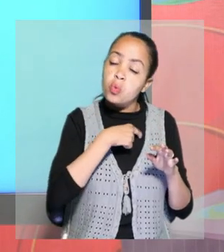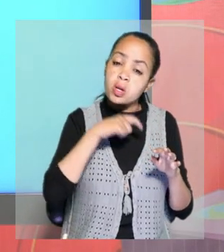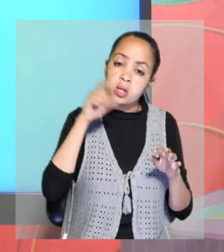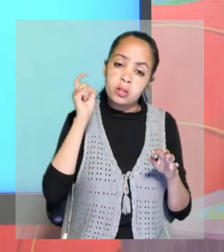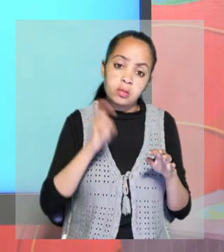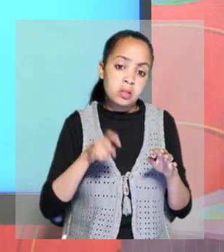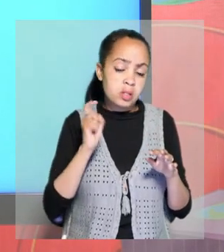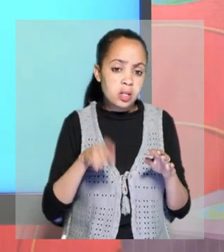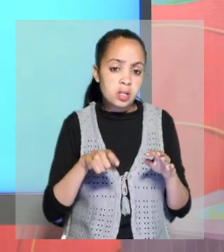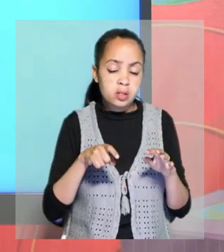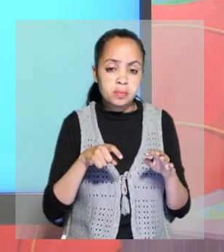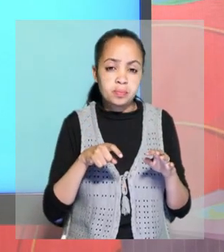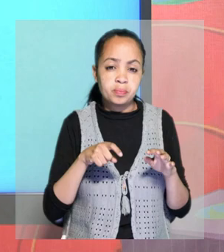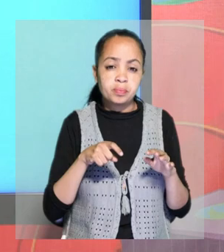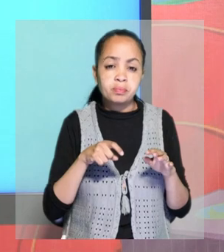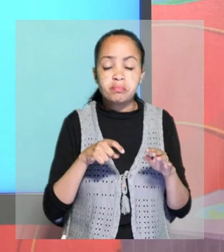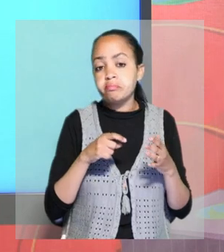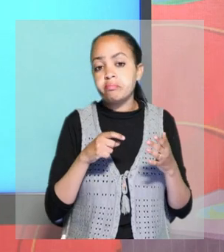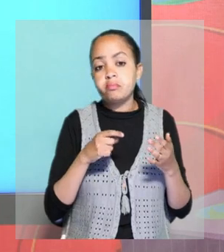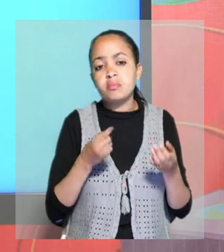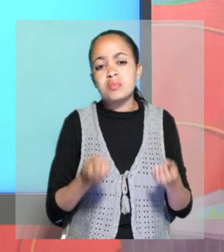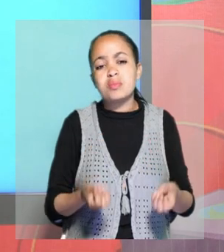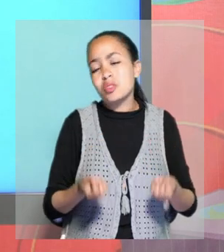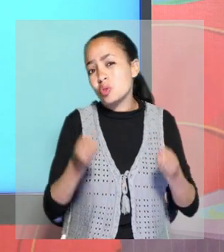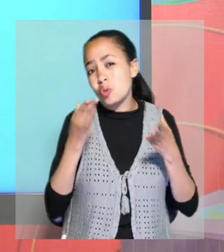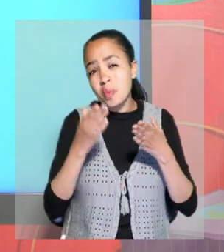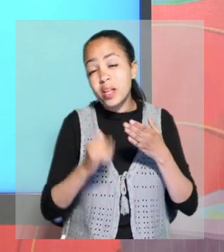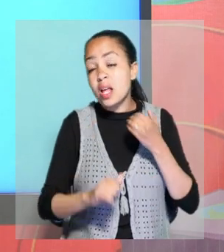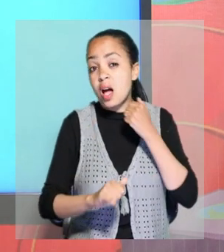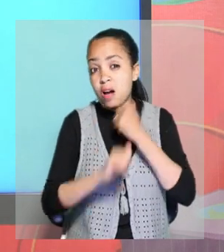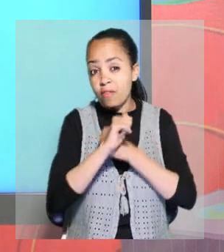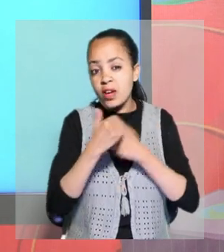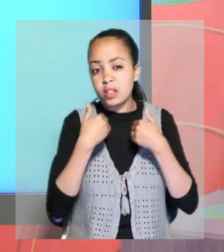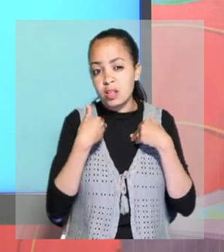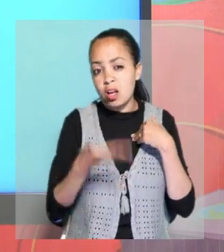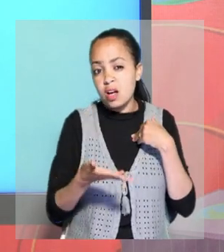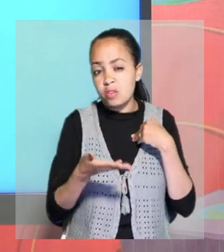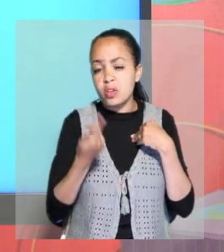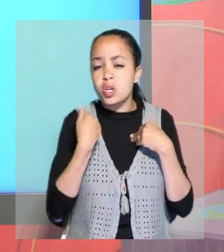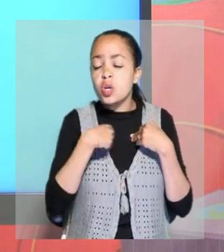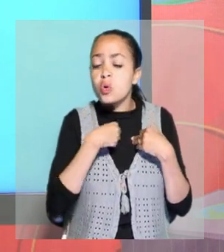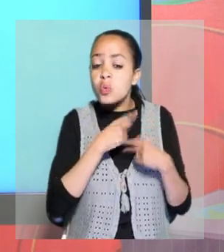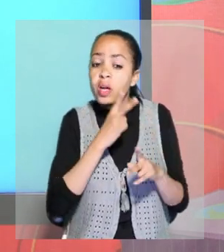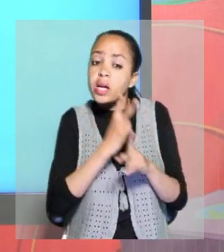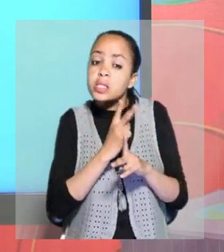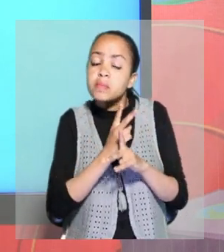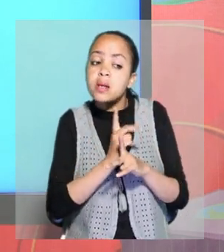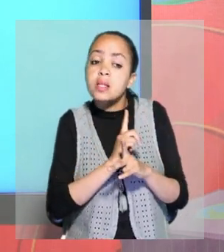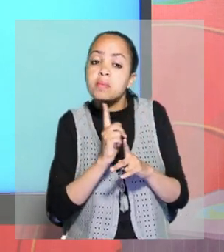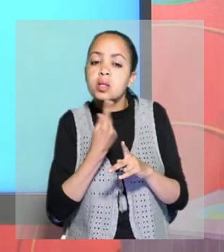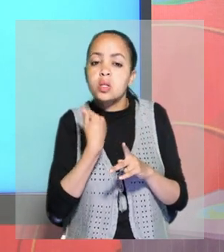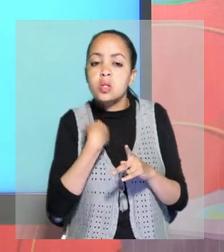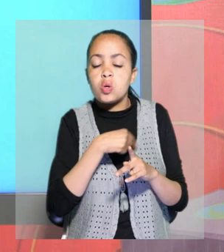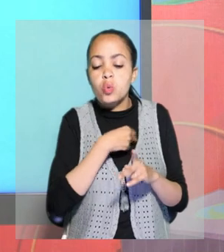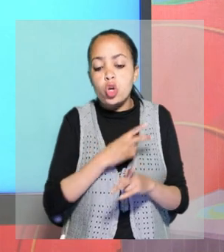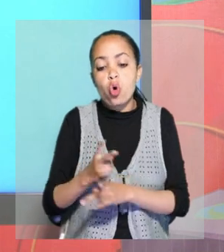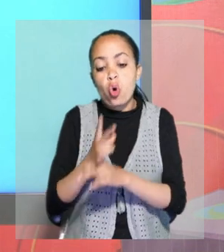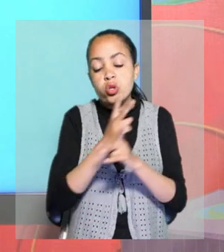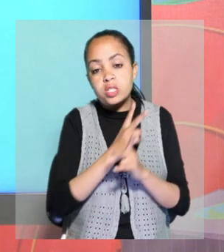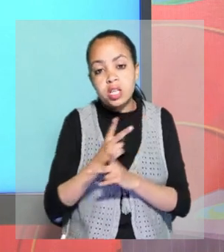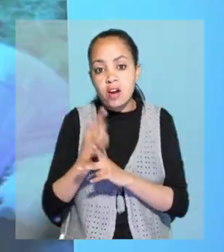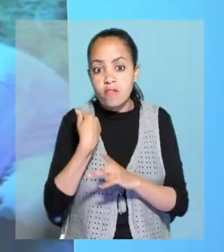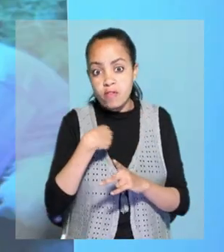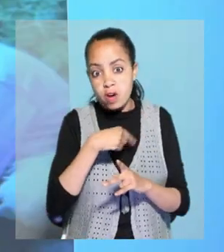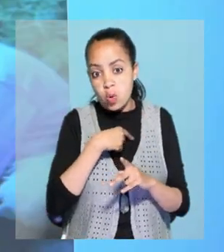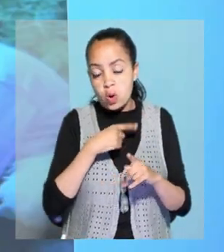be affected by so much factors. What is expected from us is to conserve our